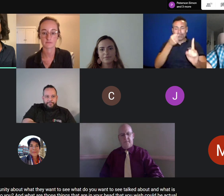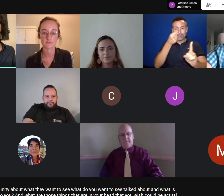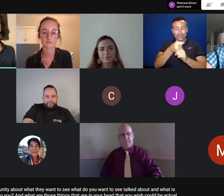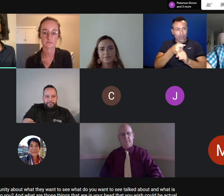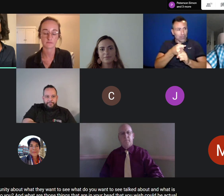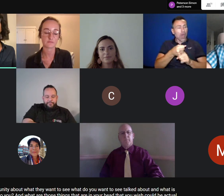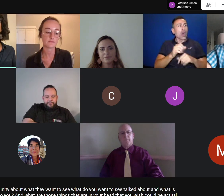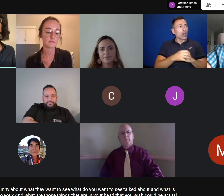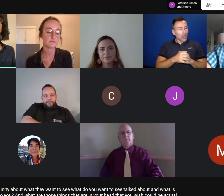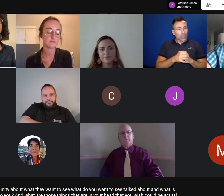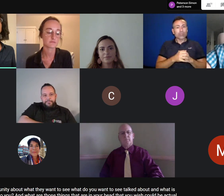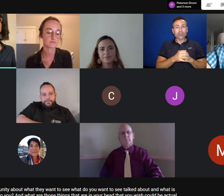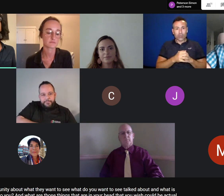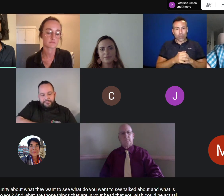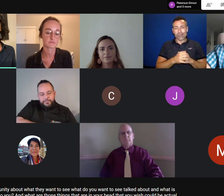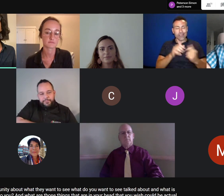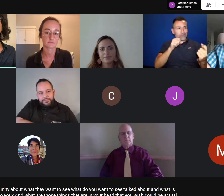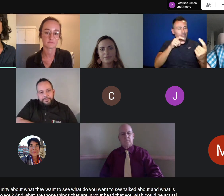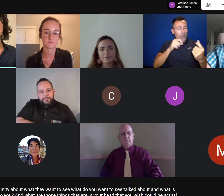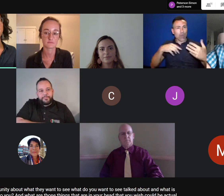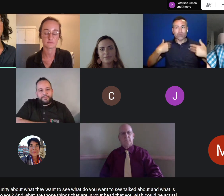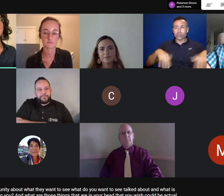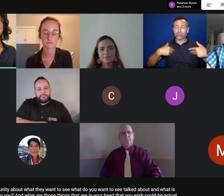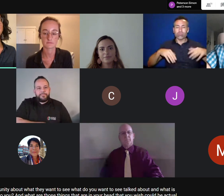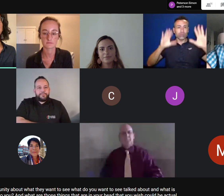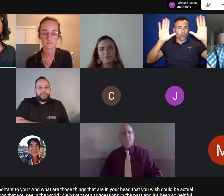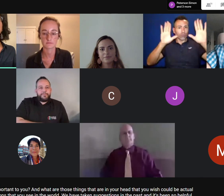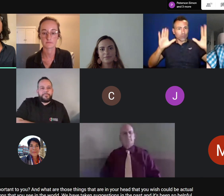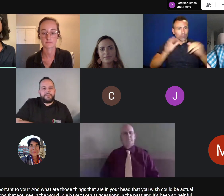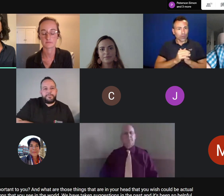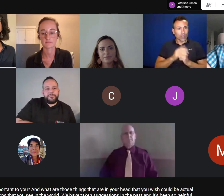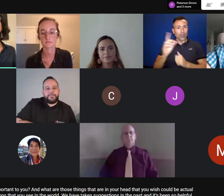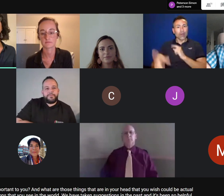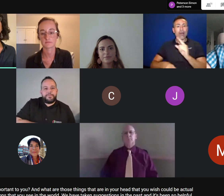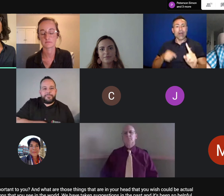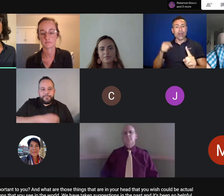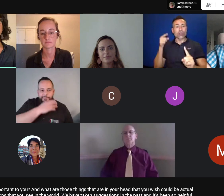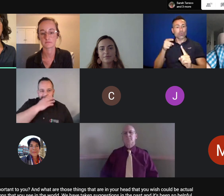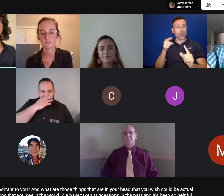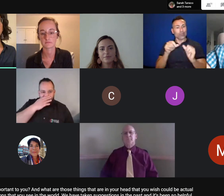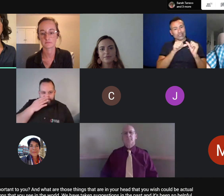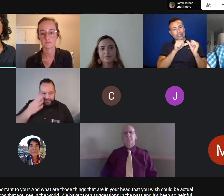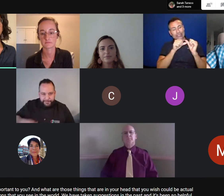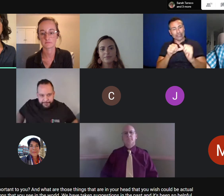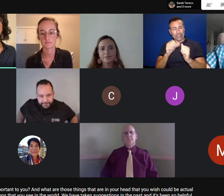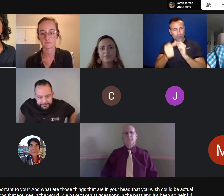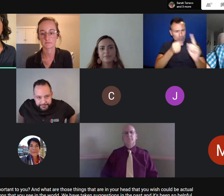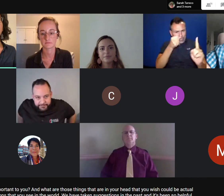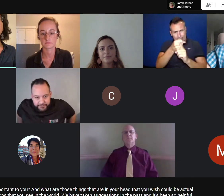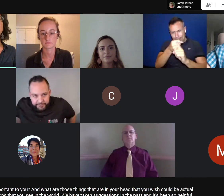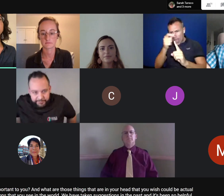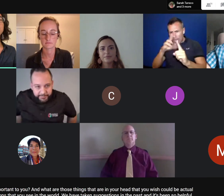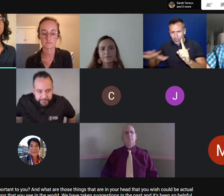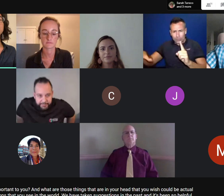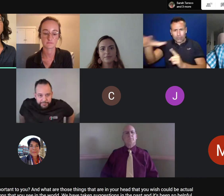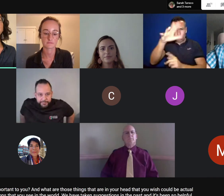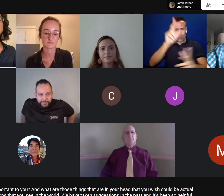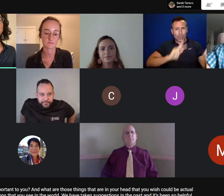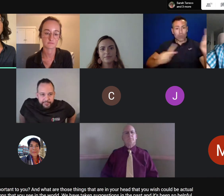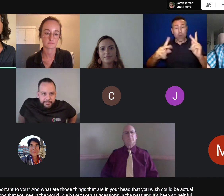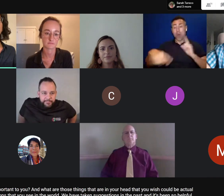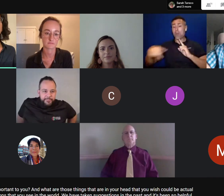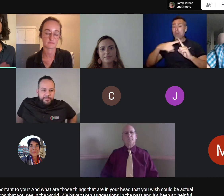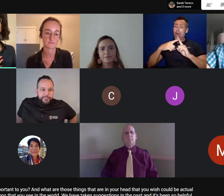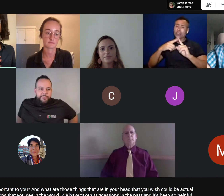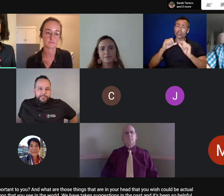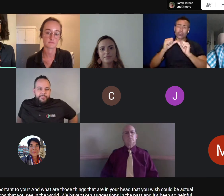great feedback, and our goal is to continue this impact and to continue growing as a community. I also just want to